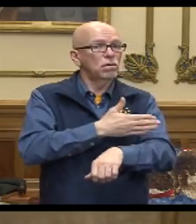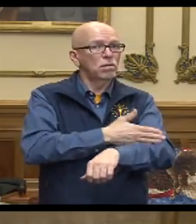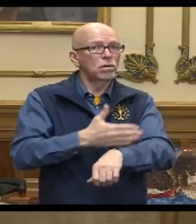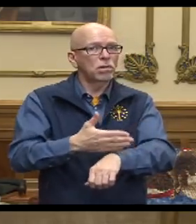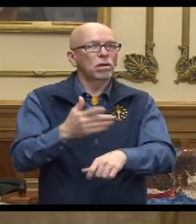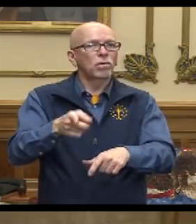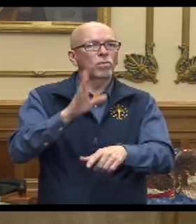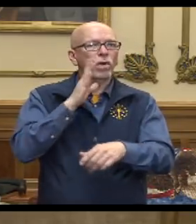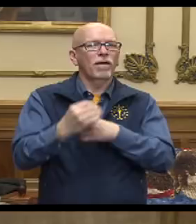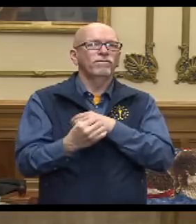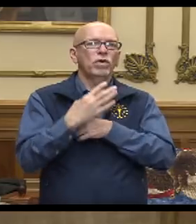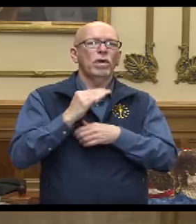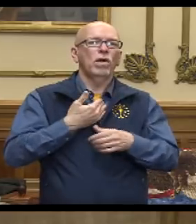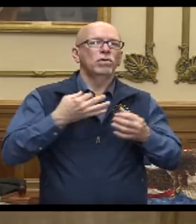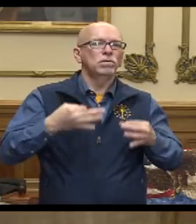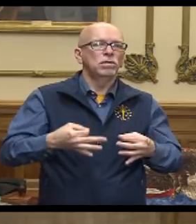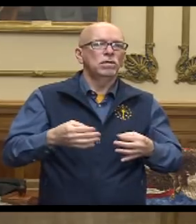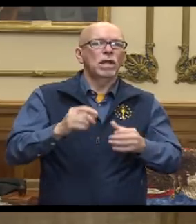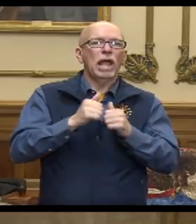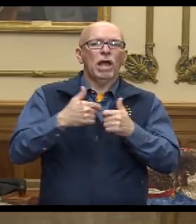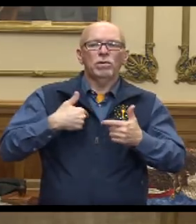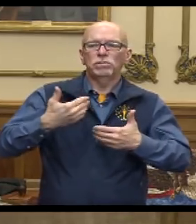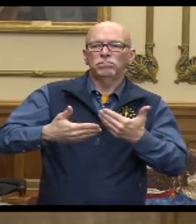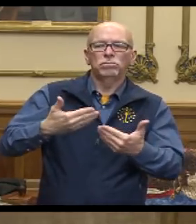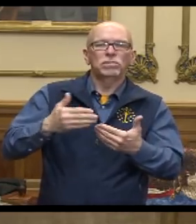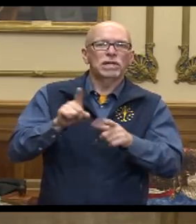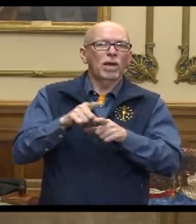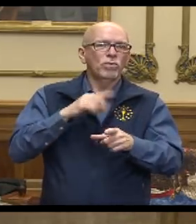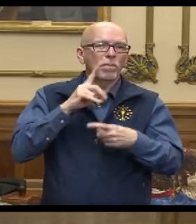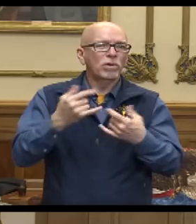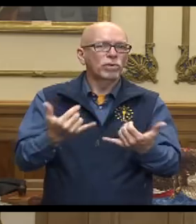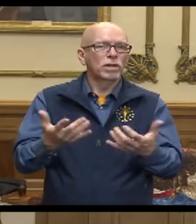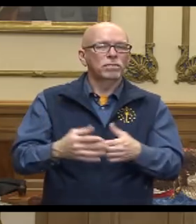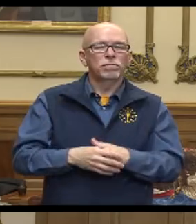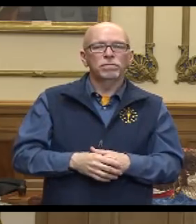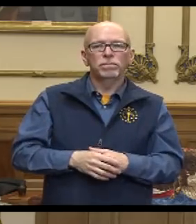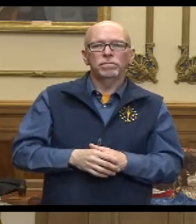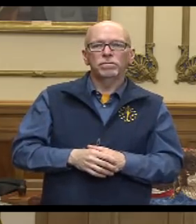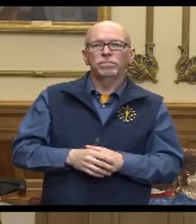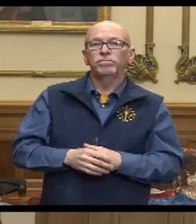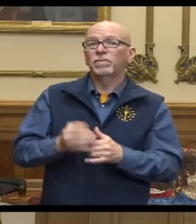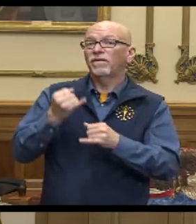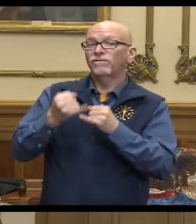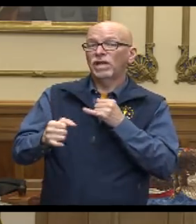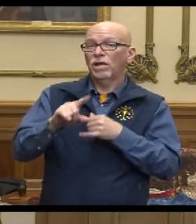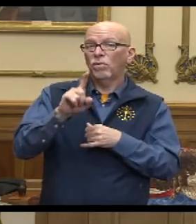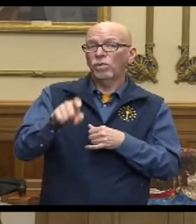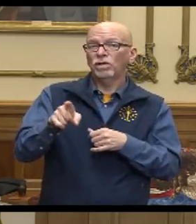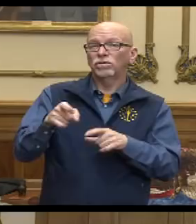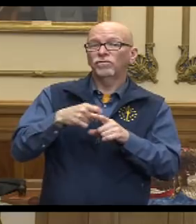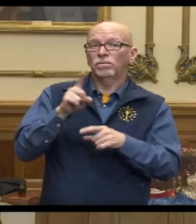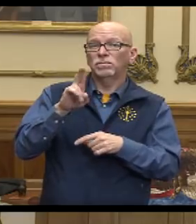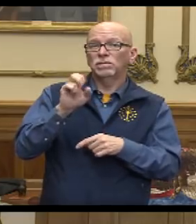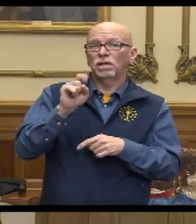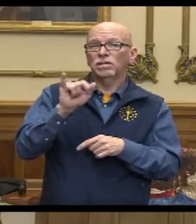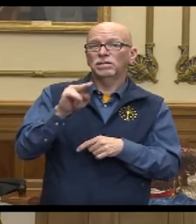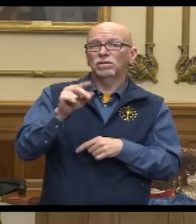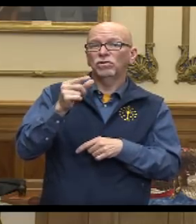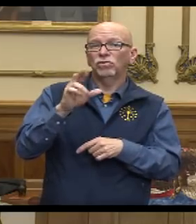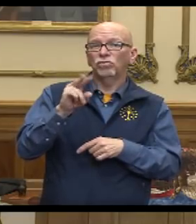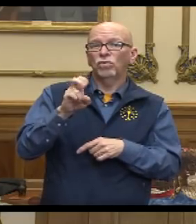to inform how all the steps that we're taking and talking about today, how it's going. Our final question is from Dustin